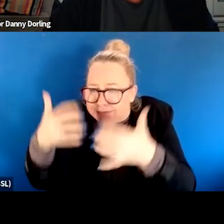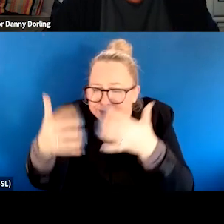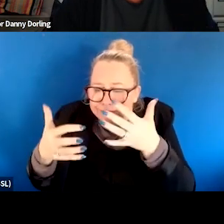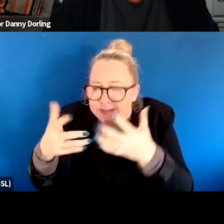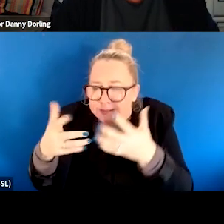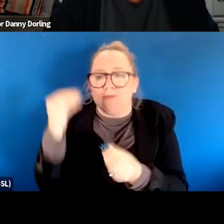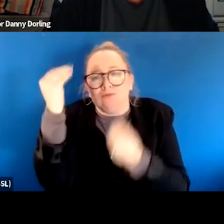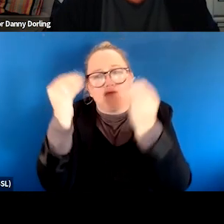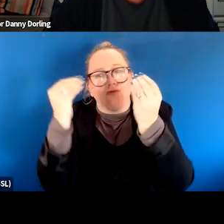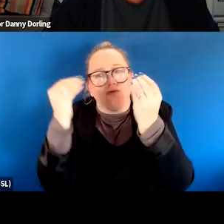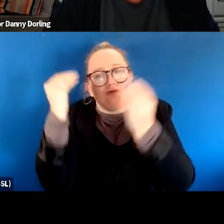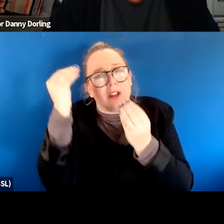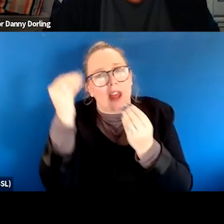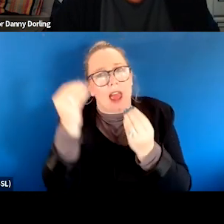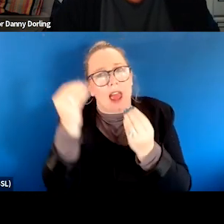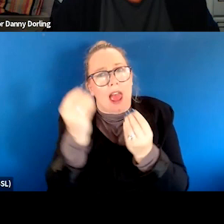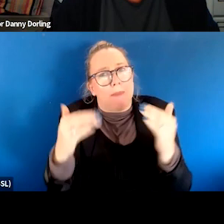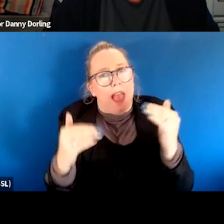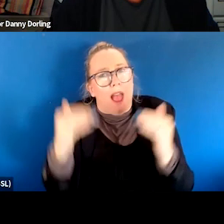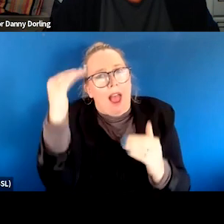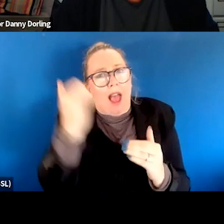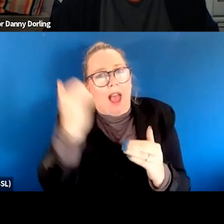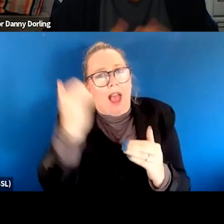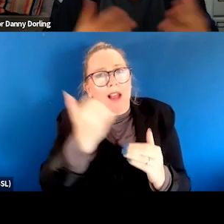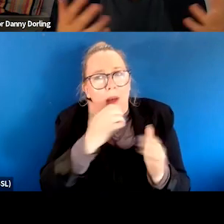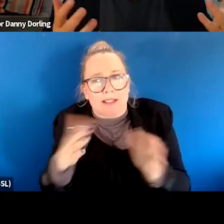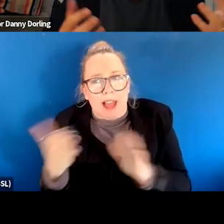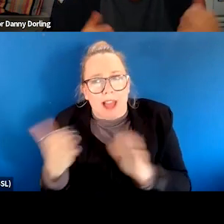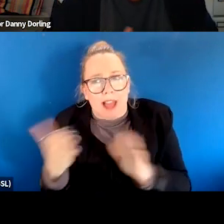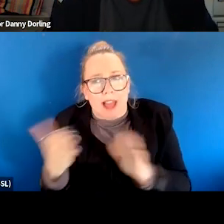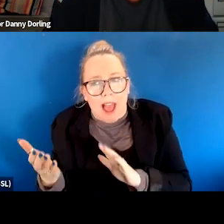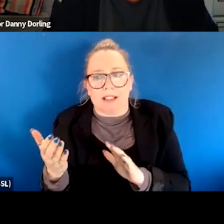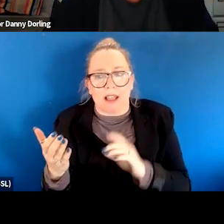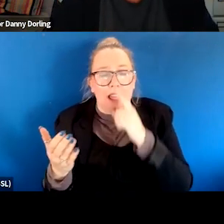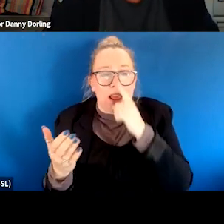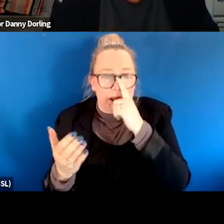of, that I may be less concerned than many.